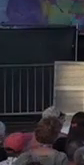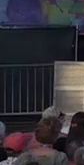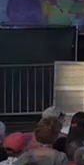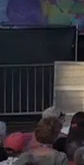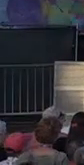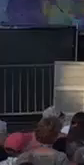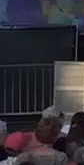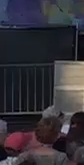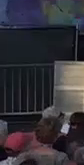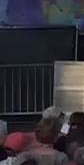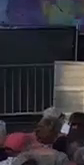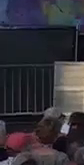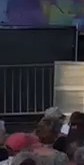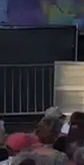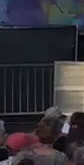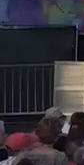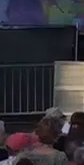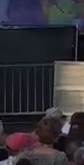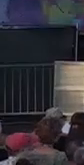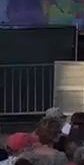So thank you, Kevin, for that.